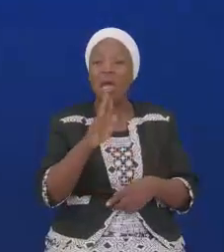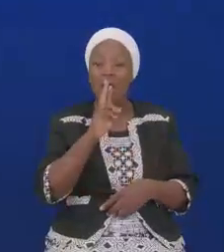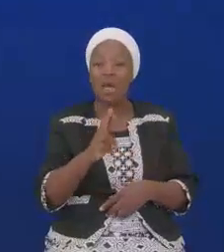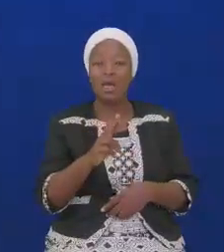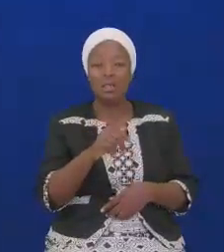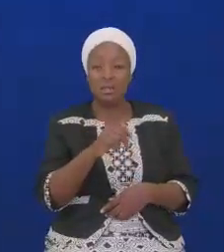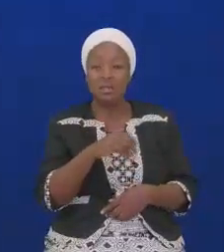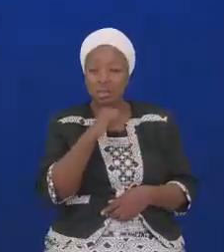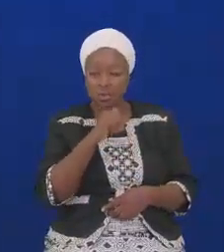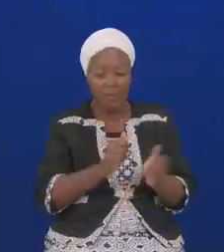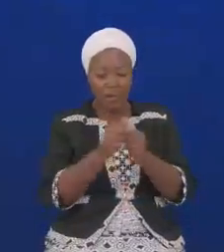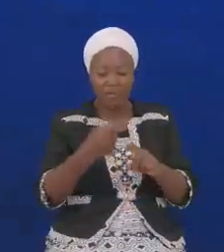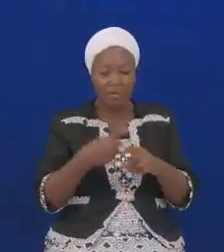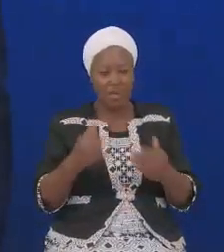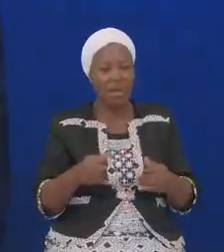now come that